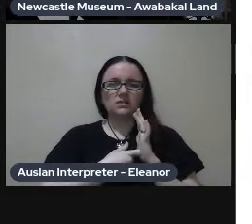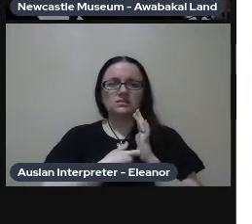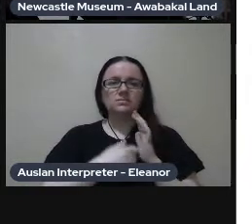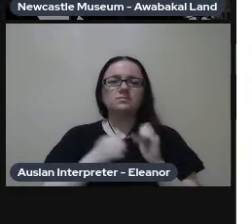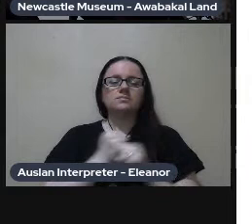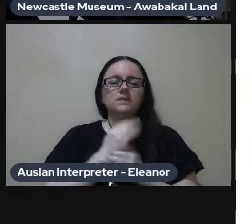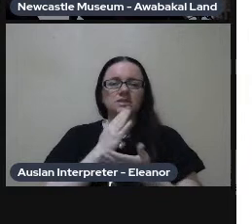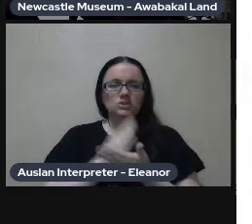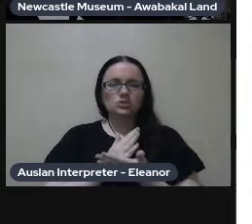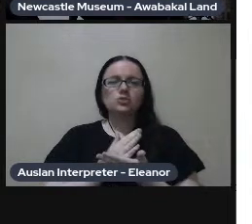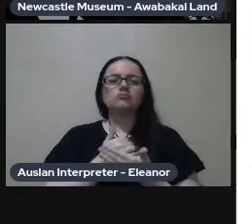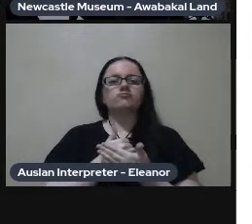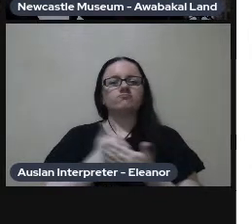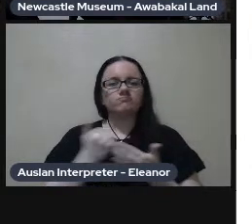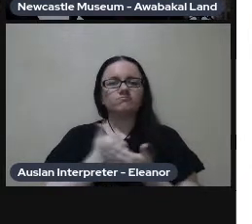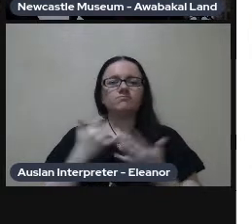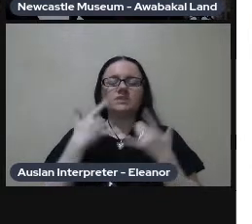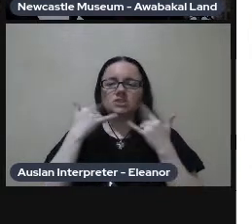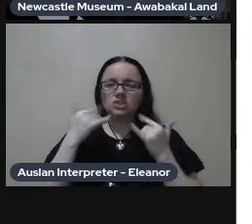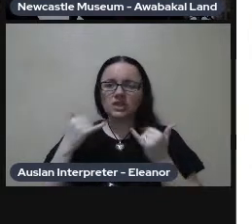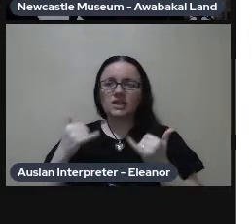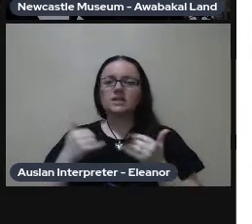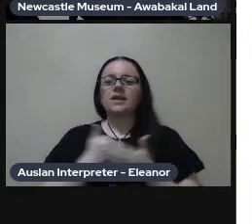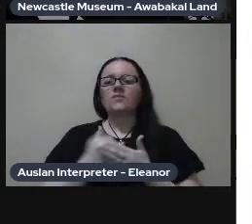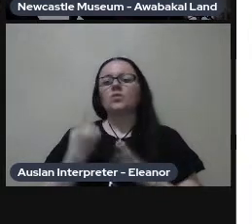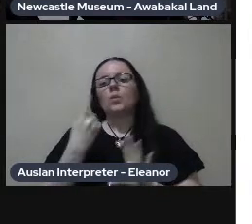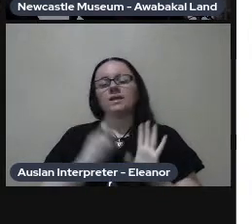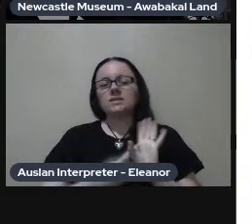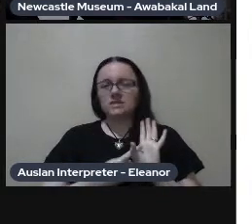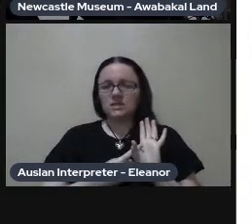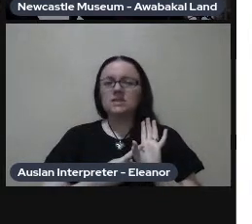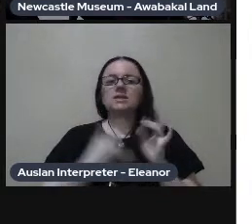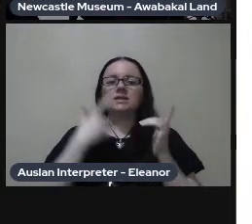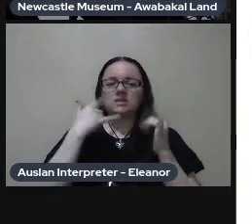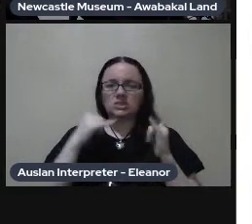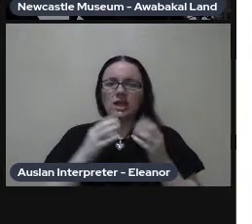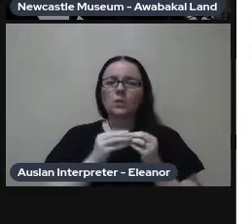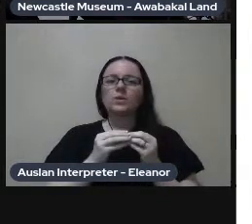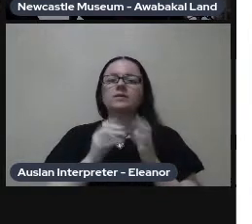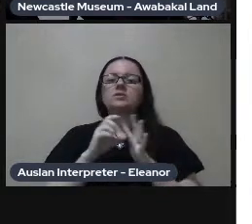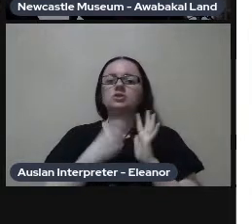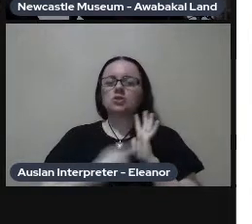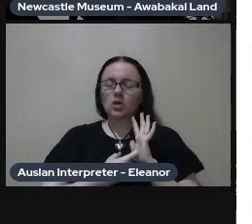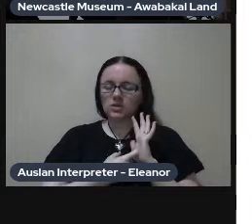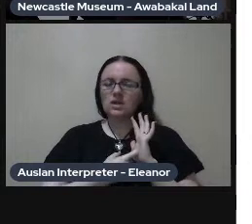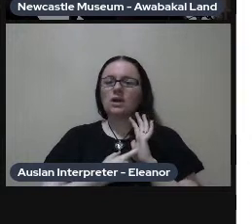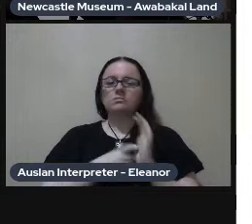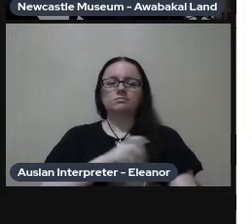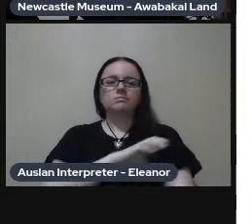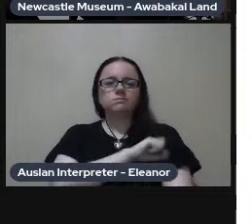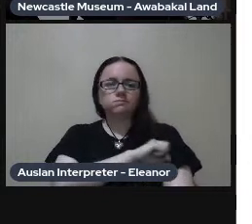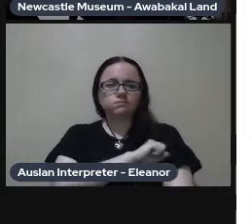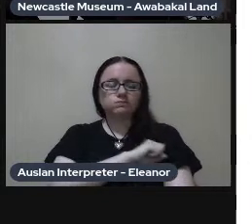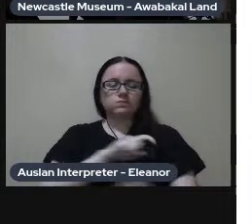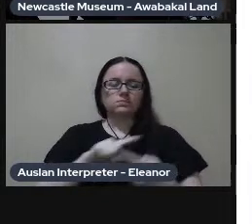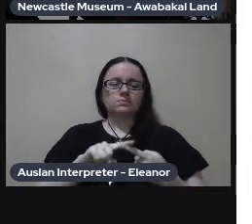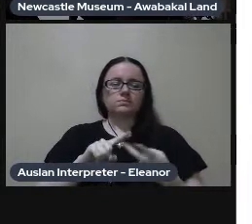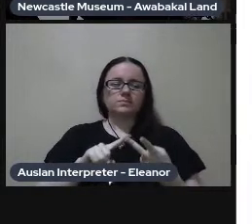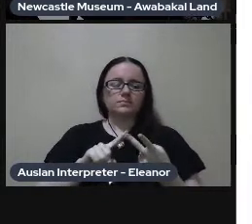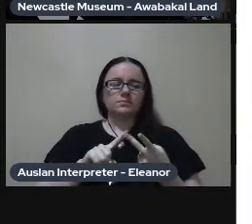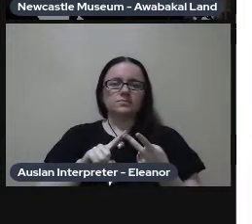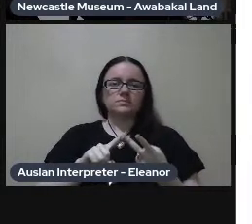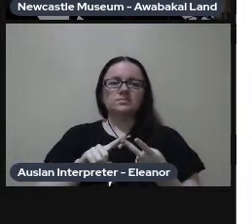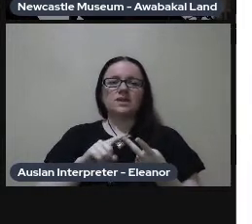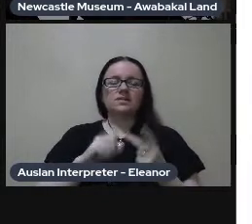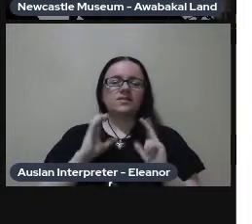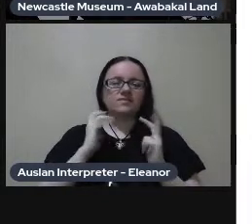common ones regularly checked up. You know, have an annual checkup at least with your health professional. Get your blood pressure, your fats, talk about